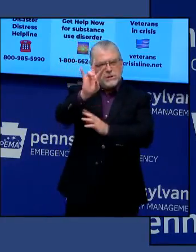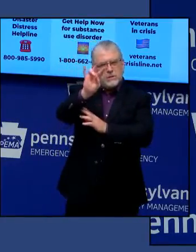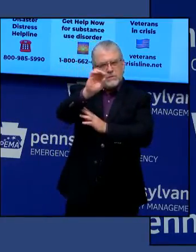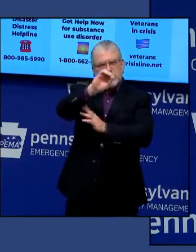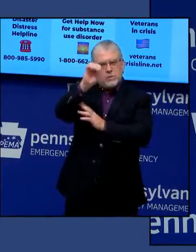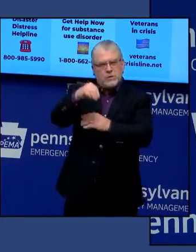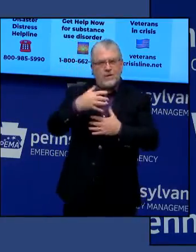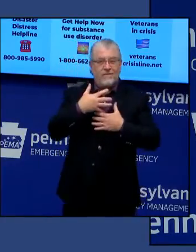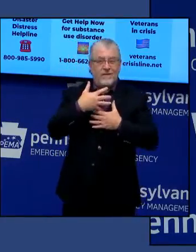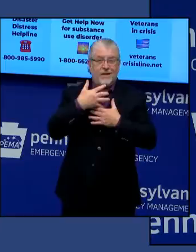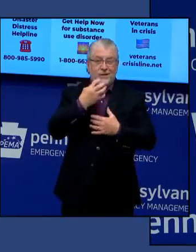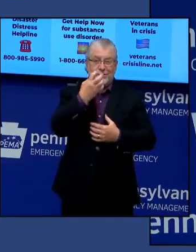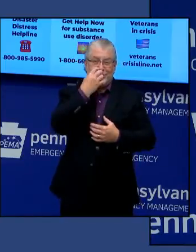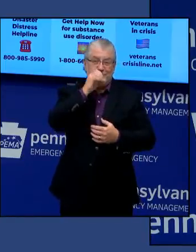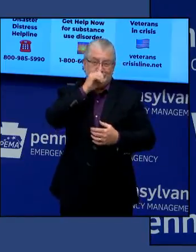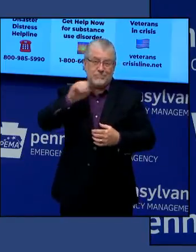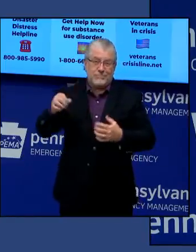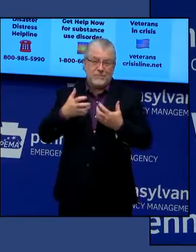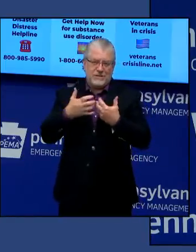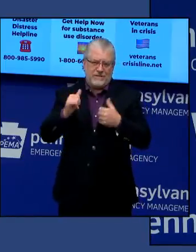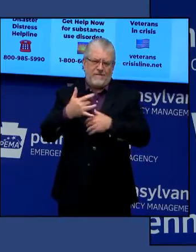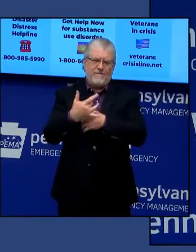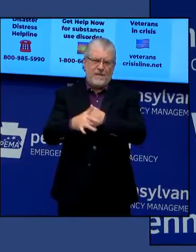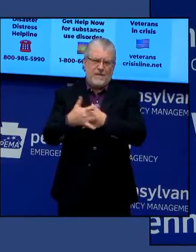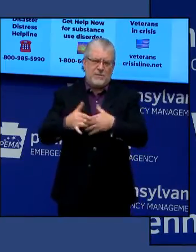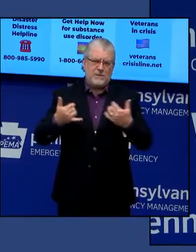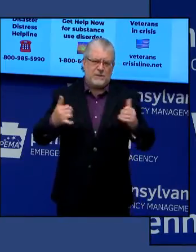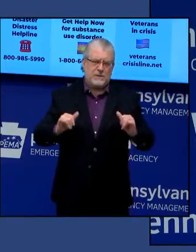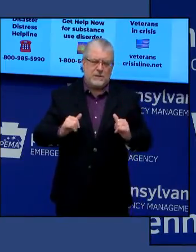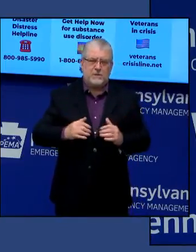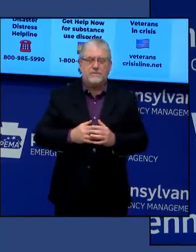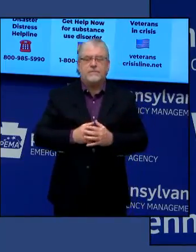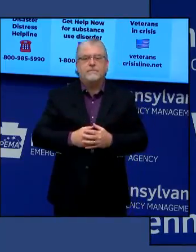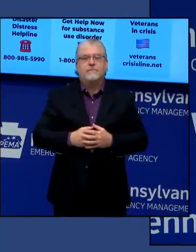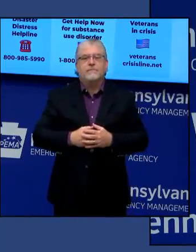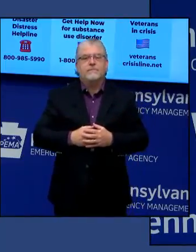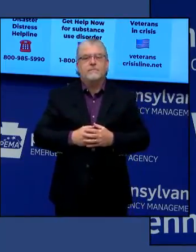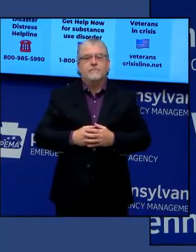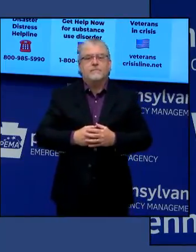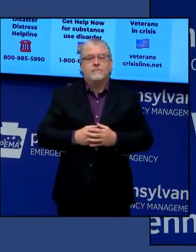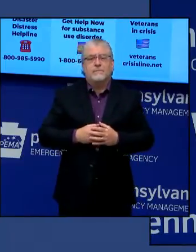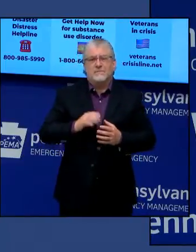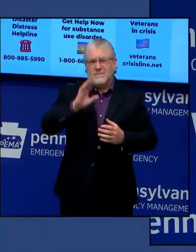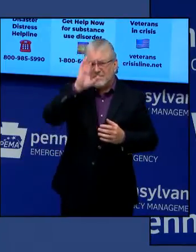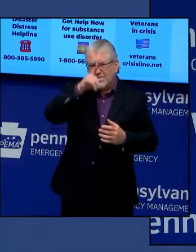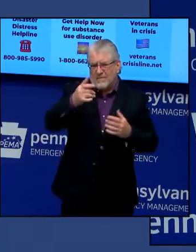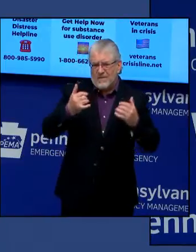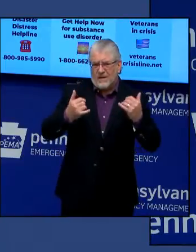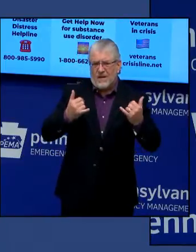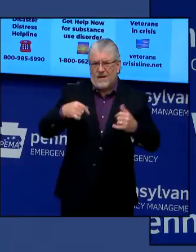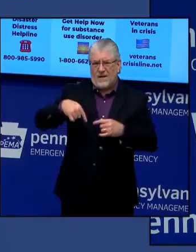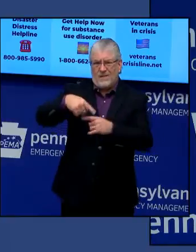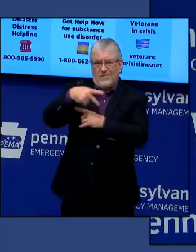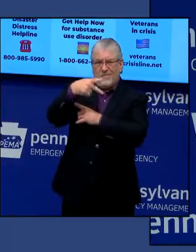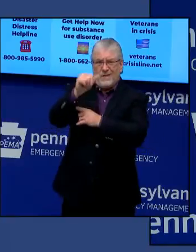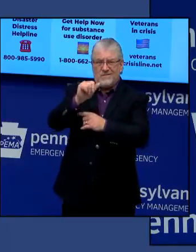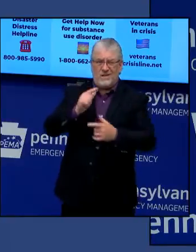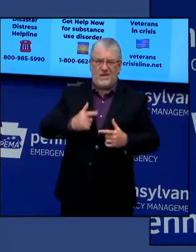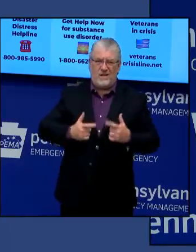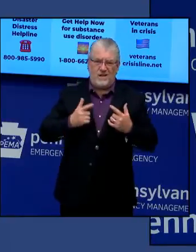We know that changes to our daily way of life has been very difficult for Pennsylvanians, and the governor